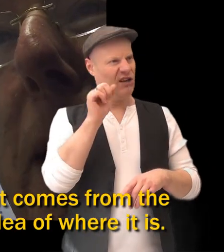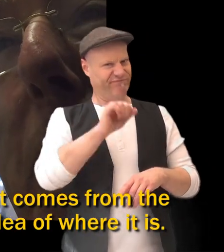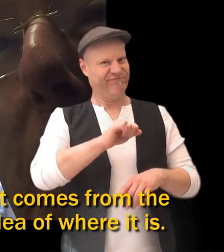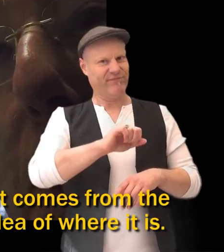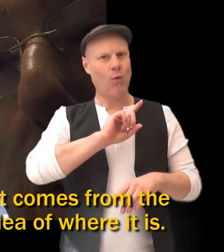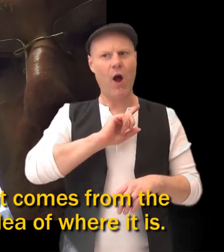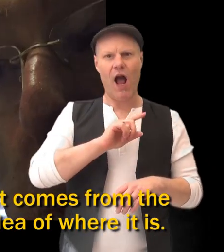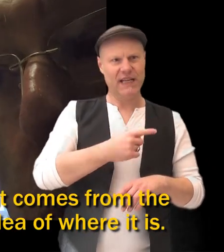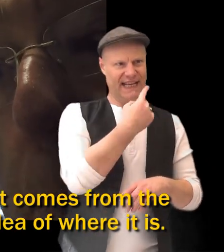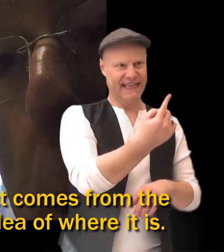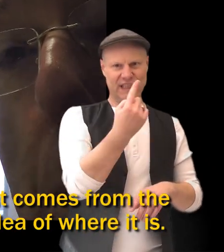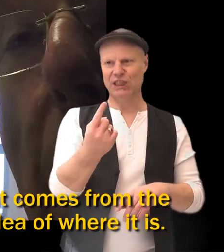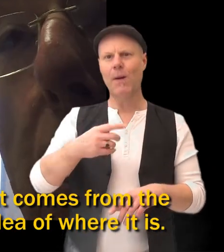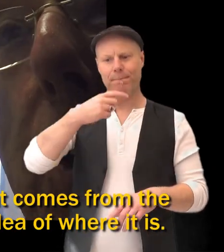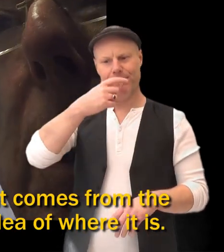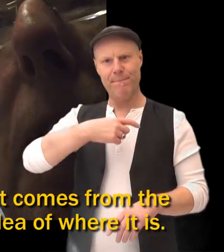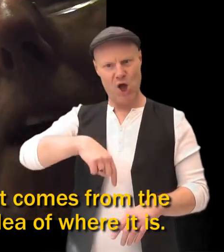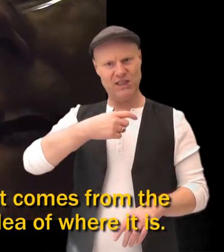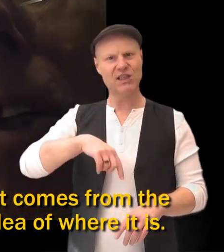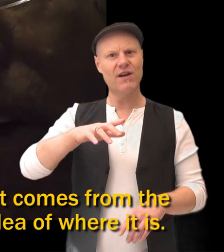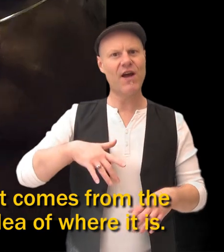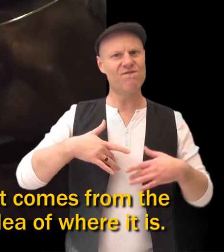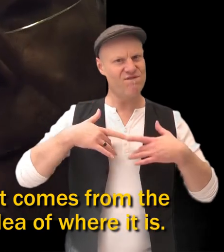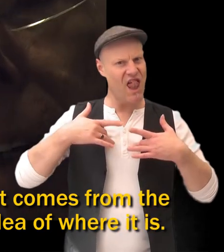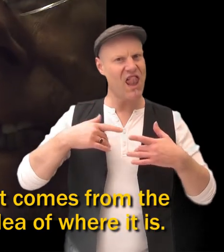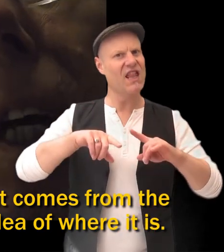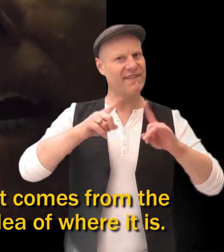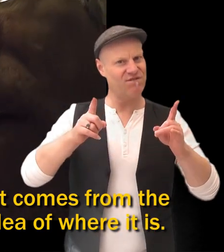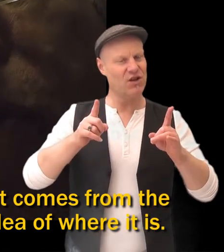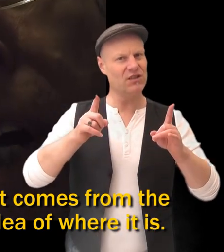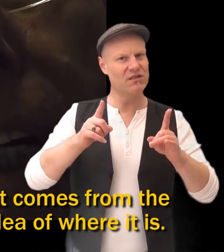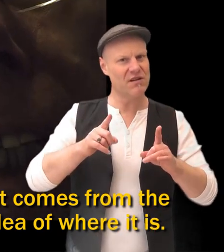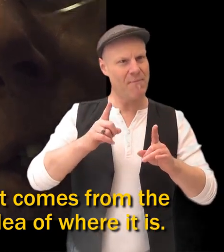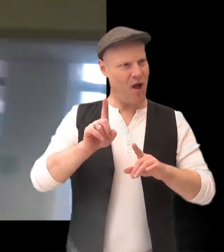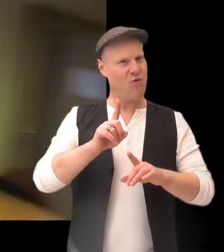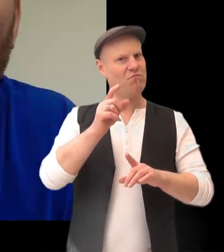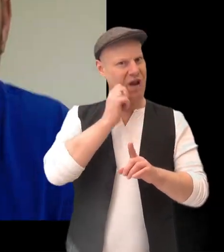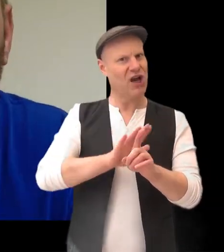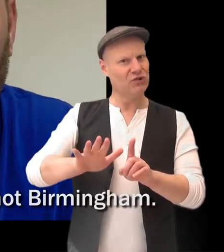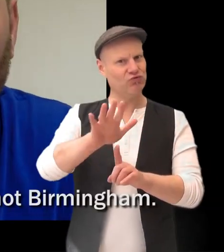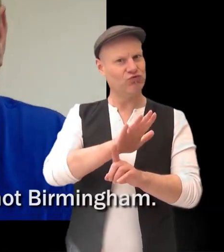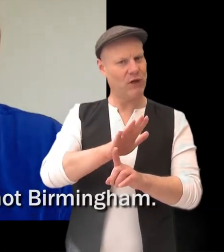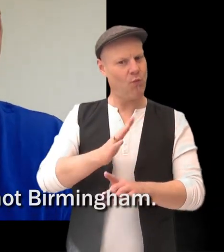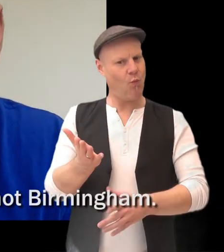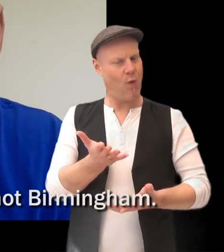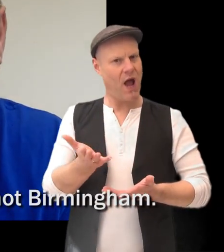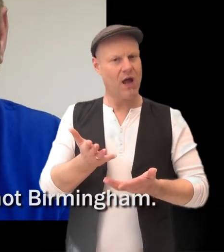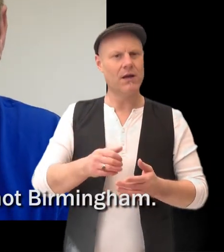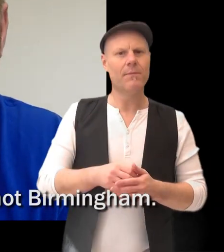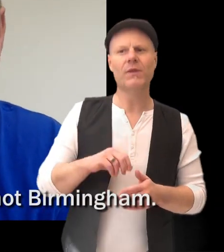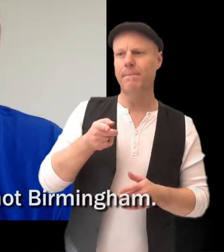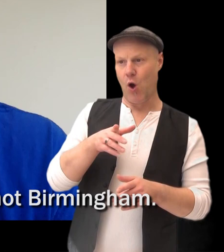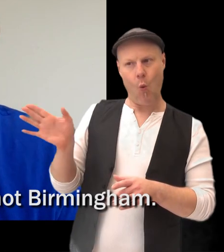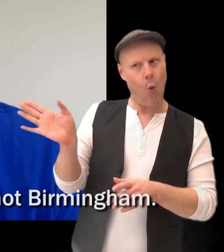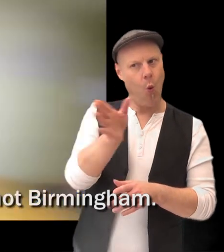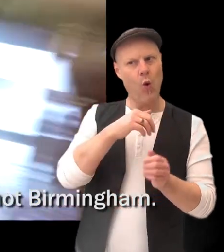everybody that comes from the Black Country has got their own idea of where it is. But everyone will agree that